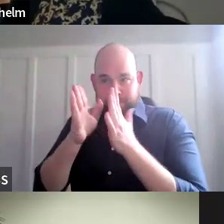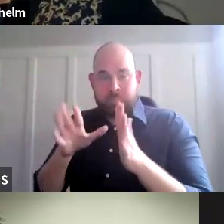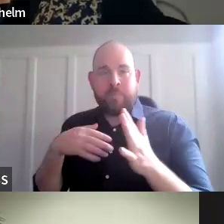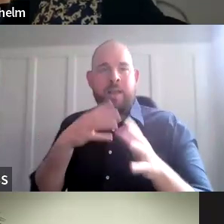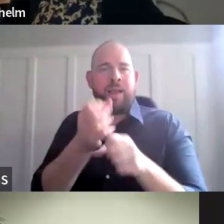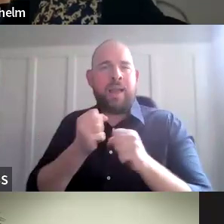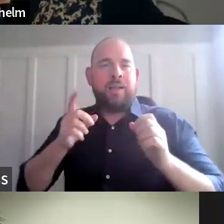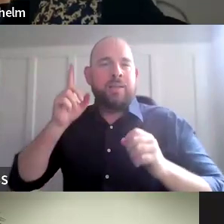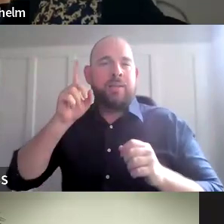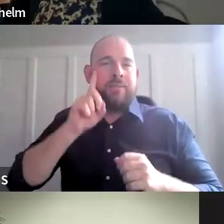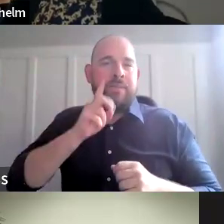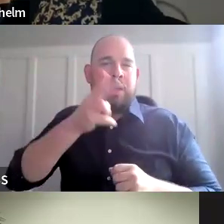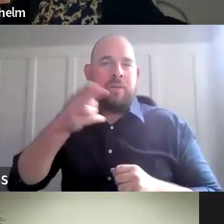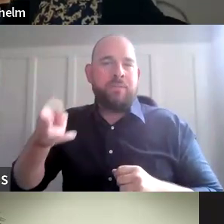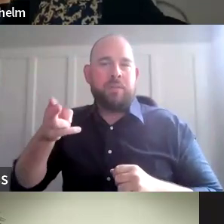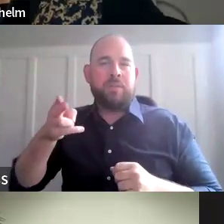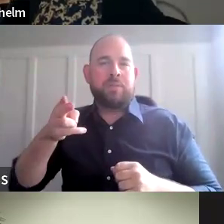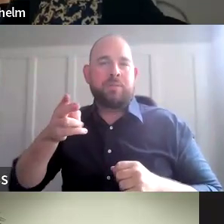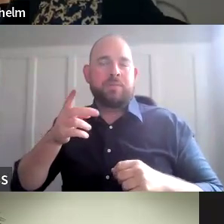icons.